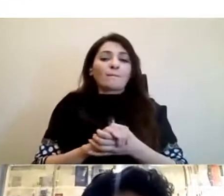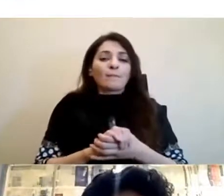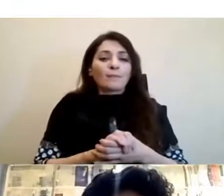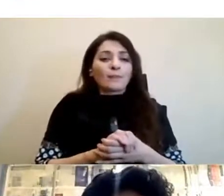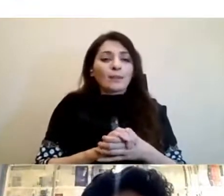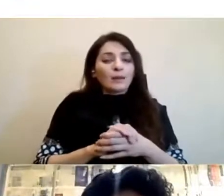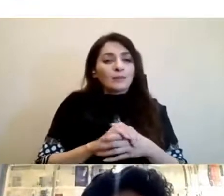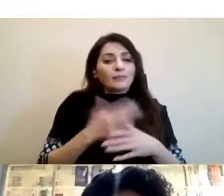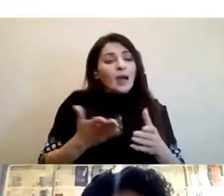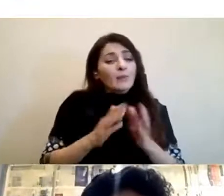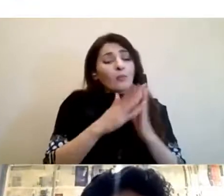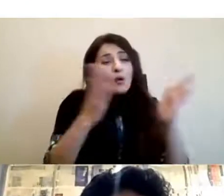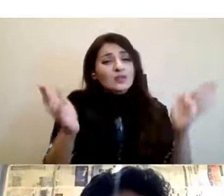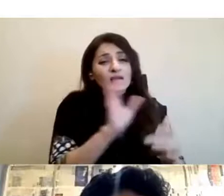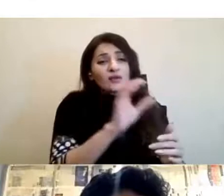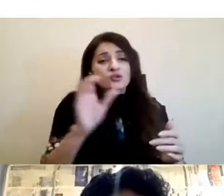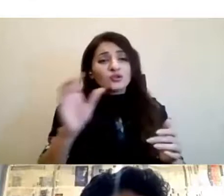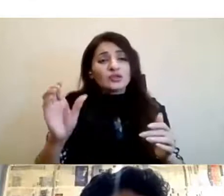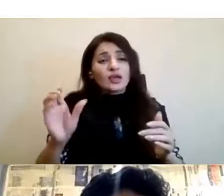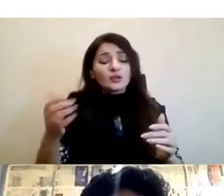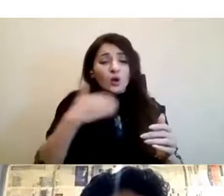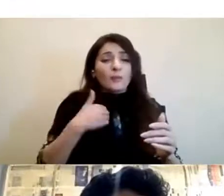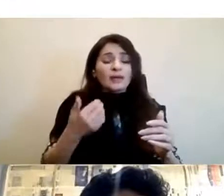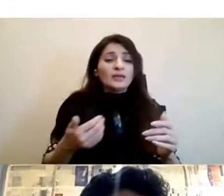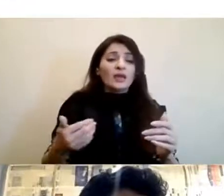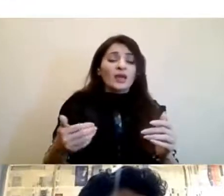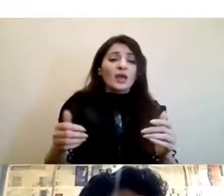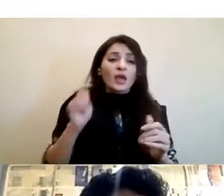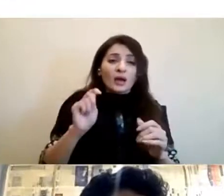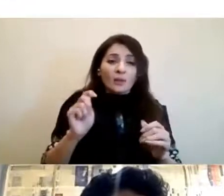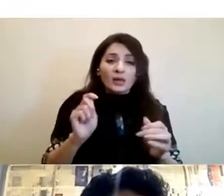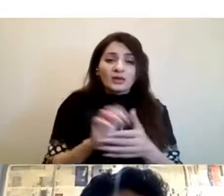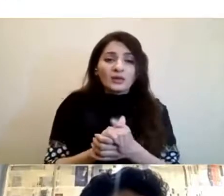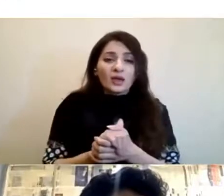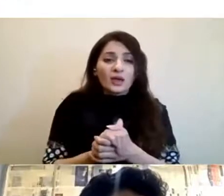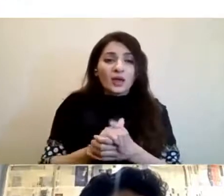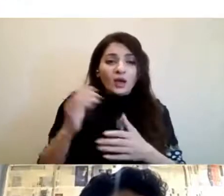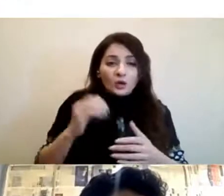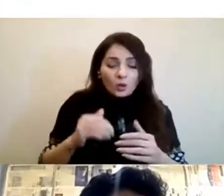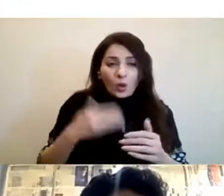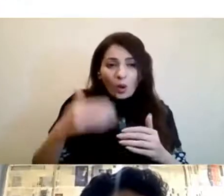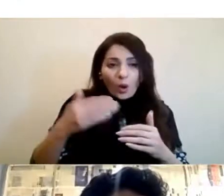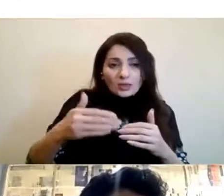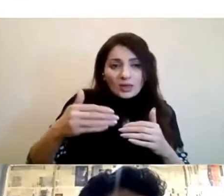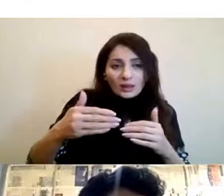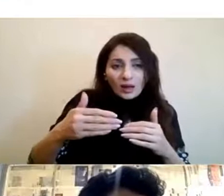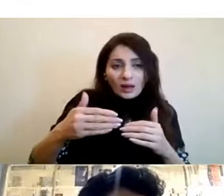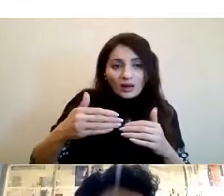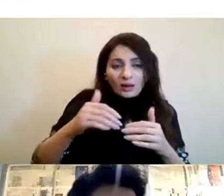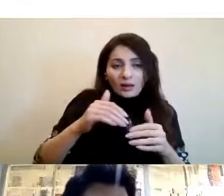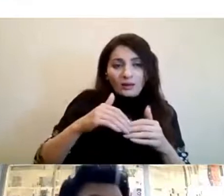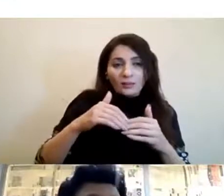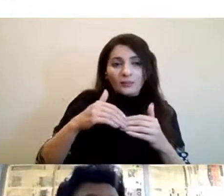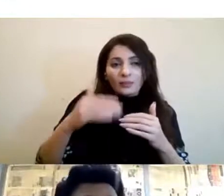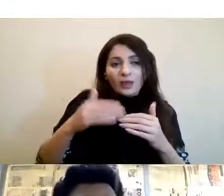of these things that works for us to help us get more out of